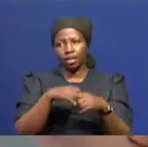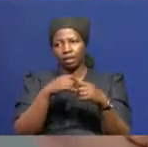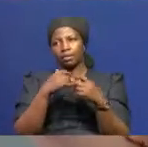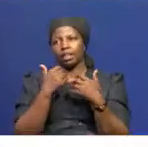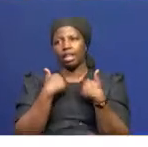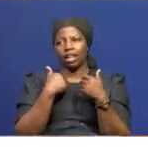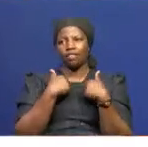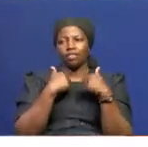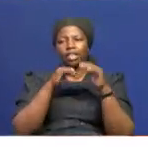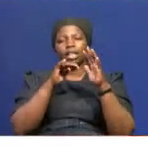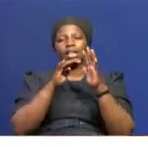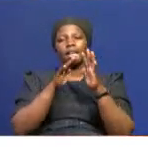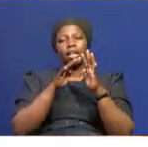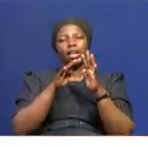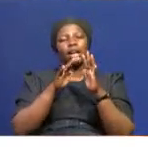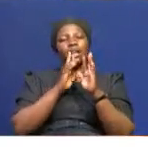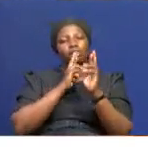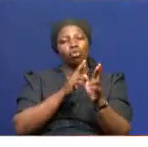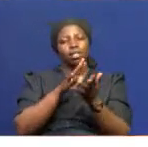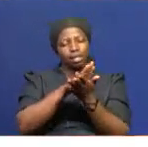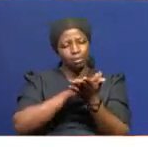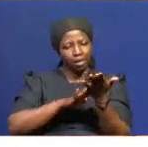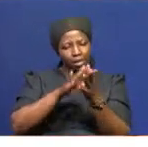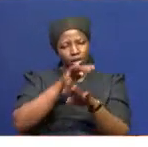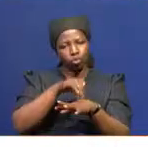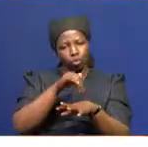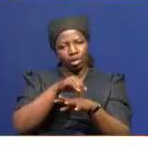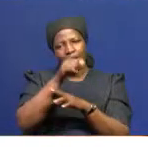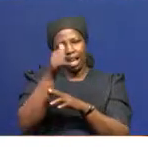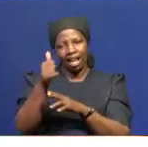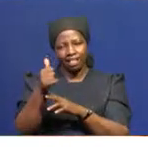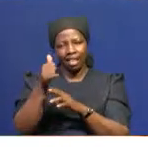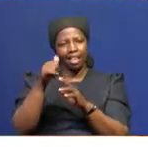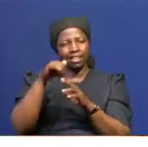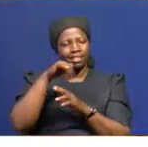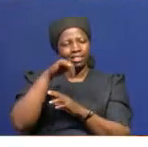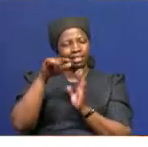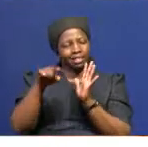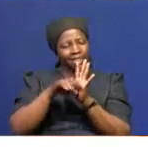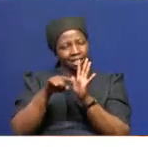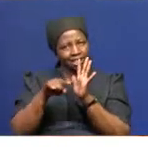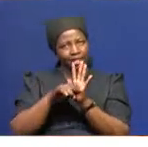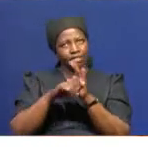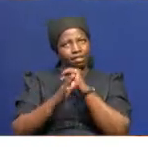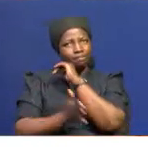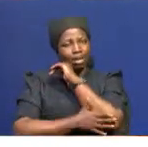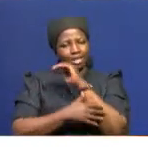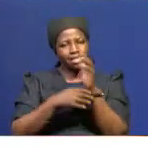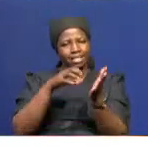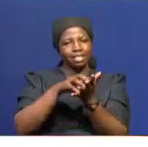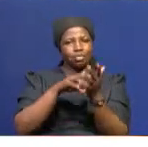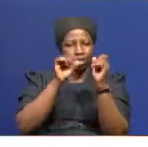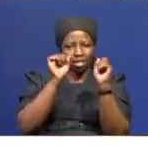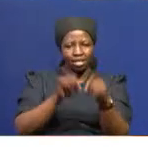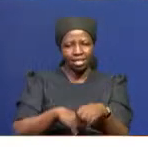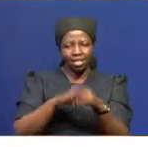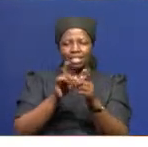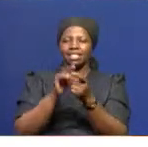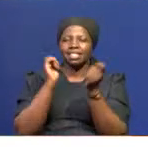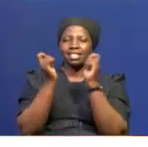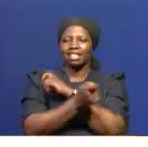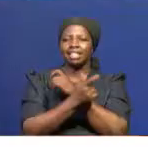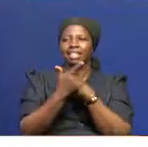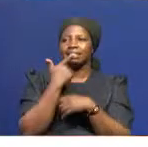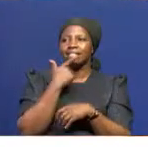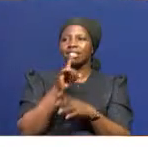we can have meaningful results based on the otherwise negative and terrible incident. We can be able to turn around and